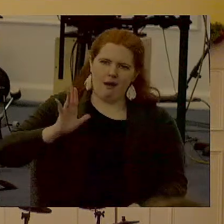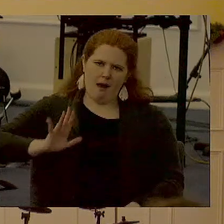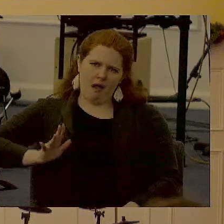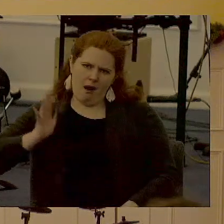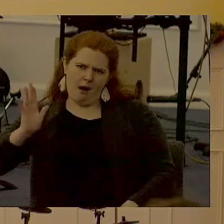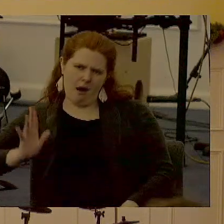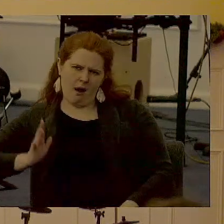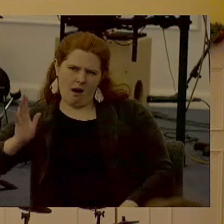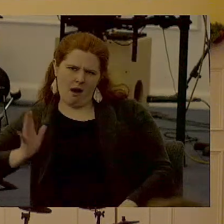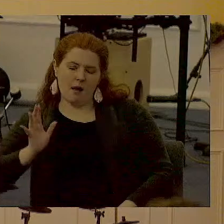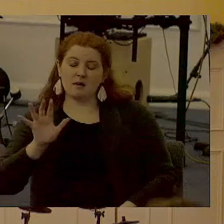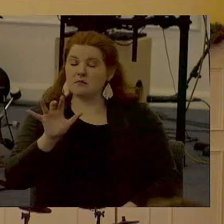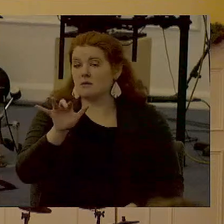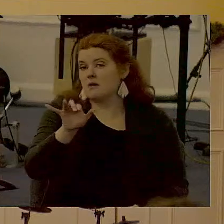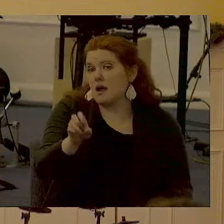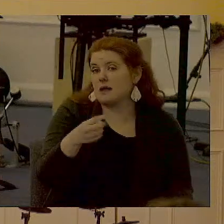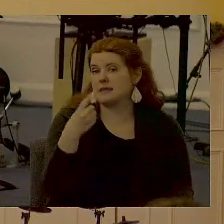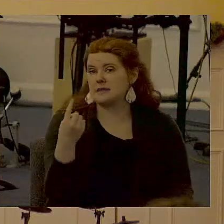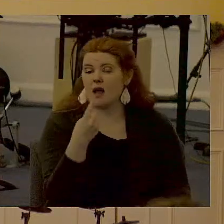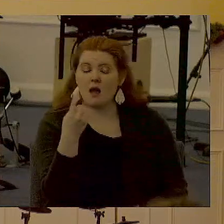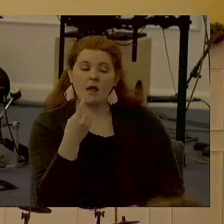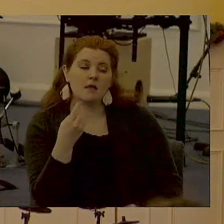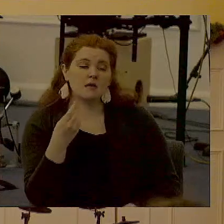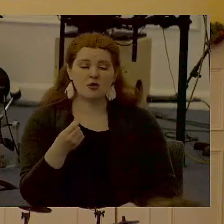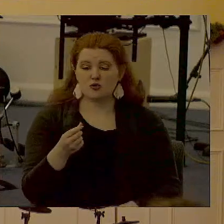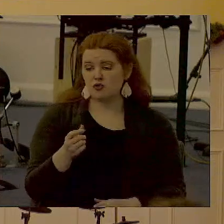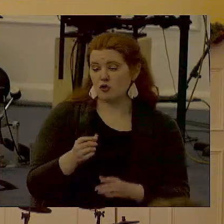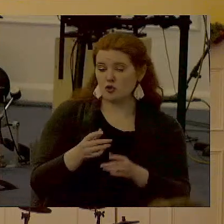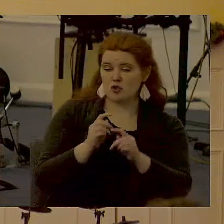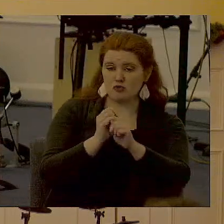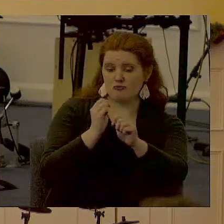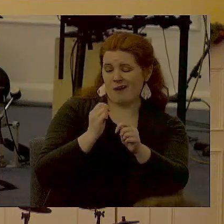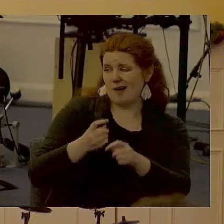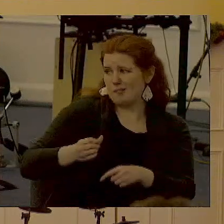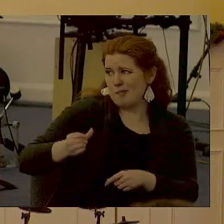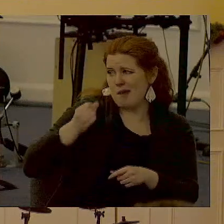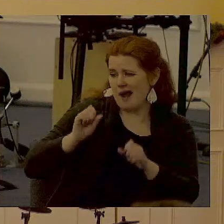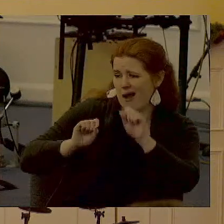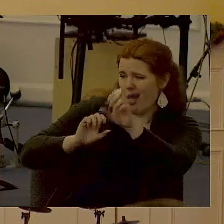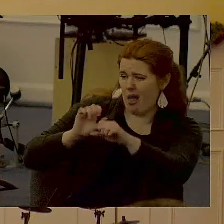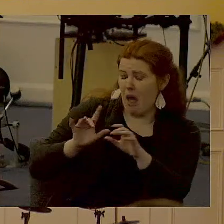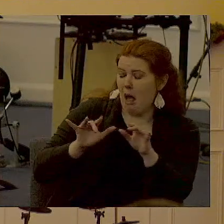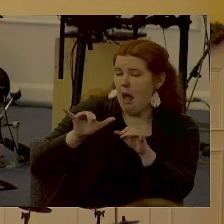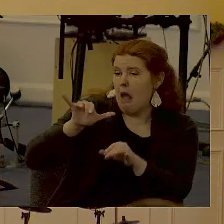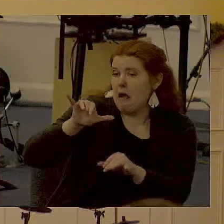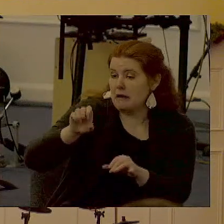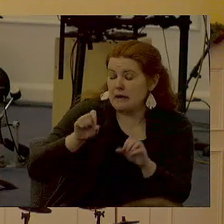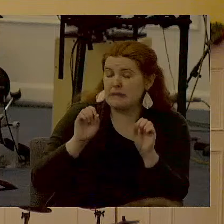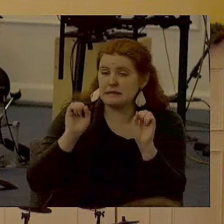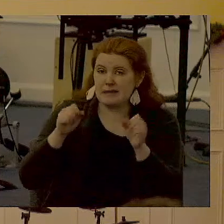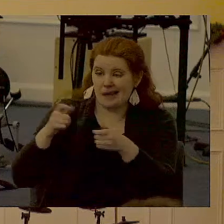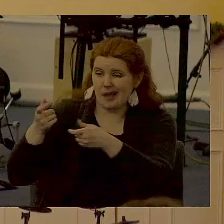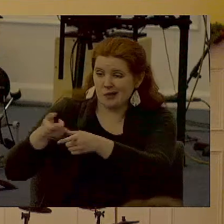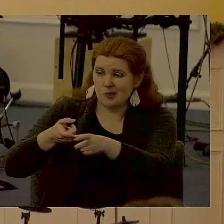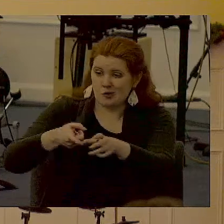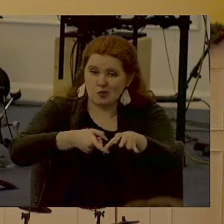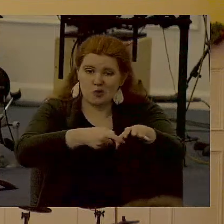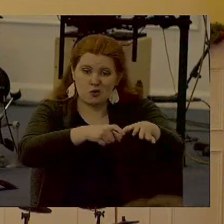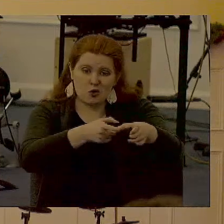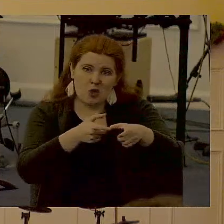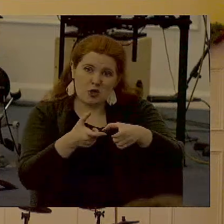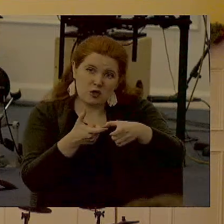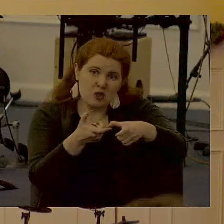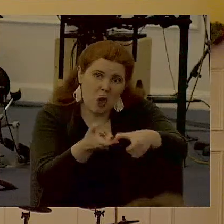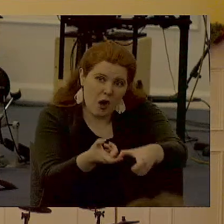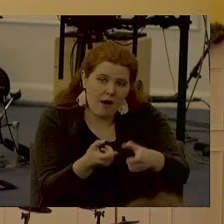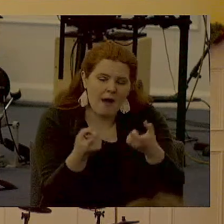yes, they can put something in the back of the truck. Technically, yes, they can tow things. But if